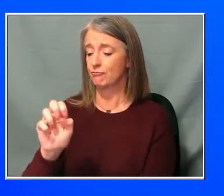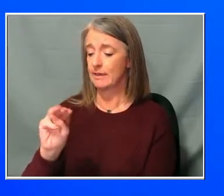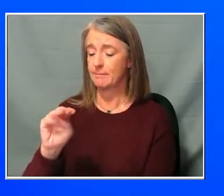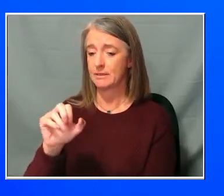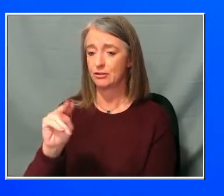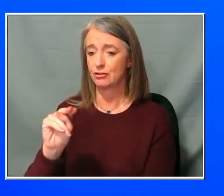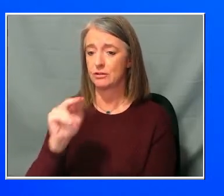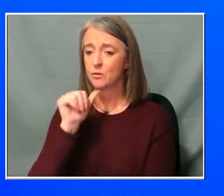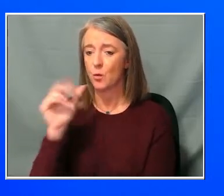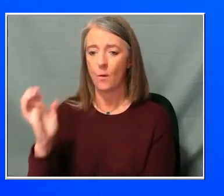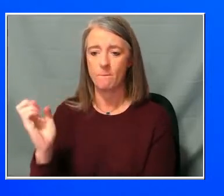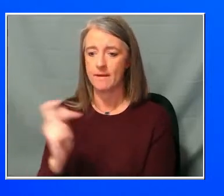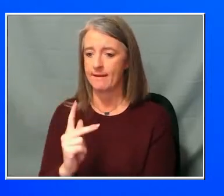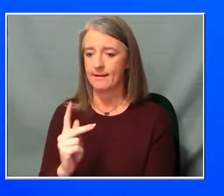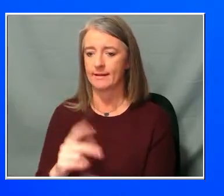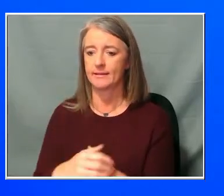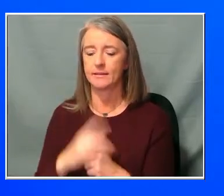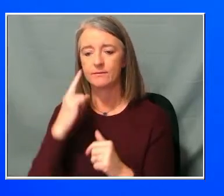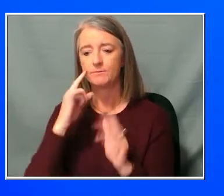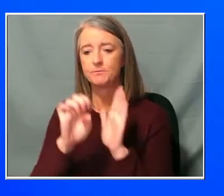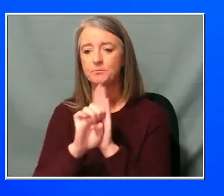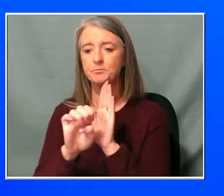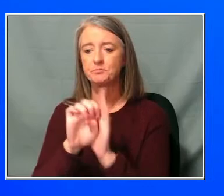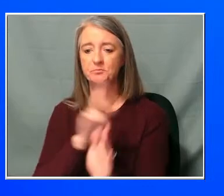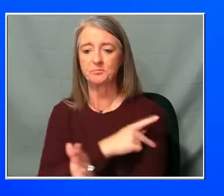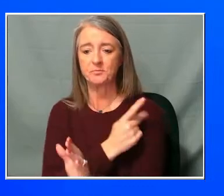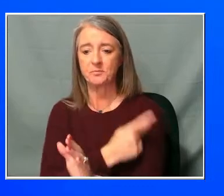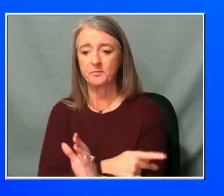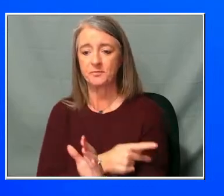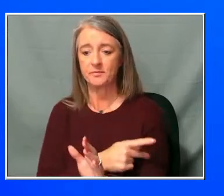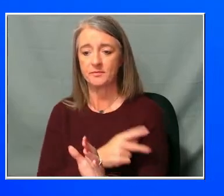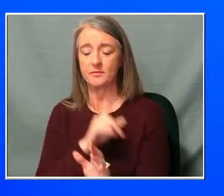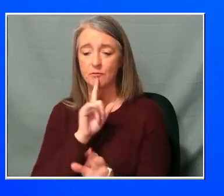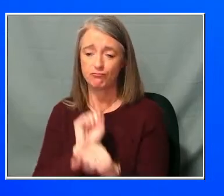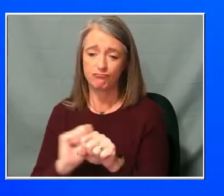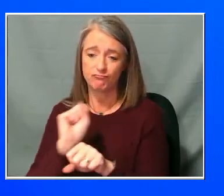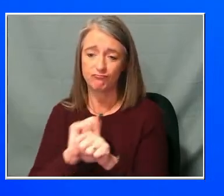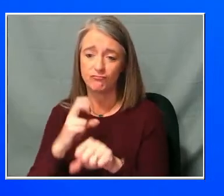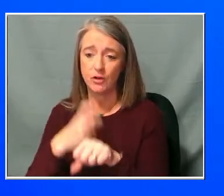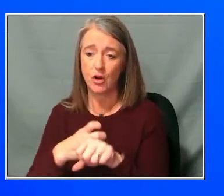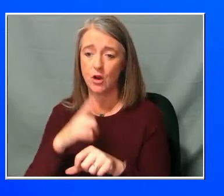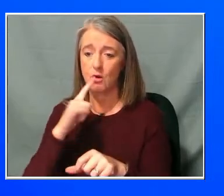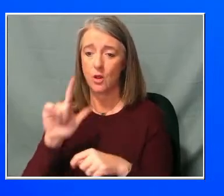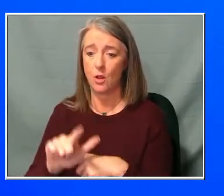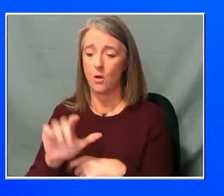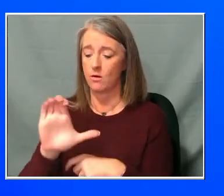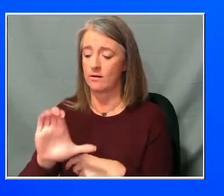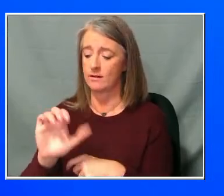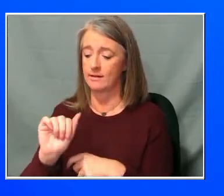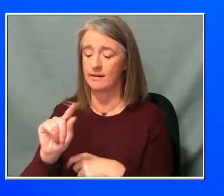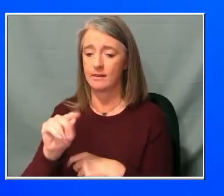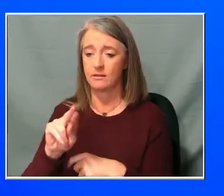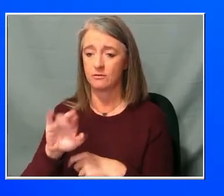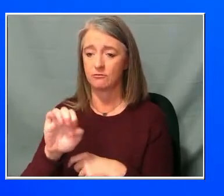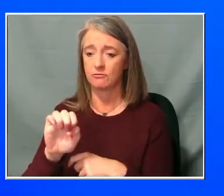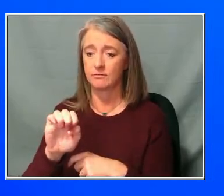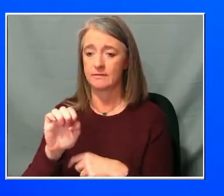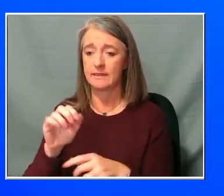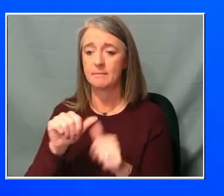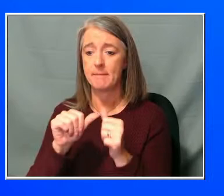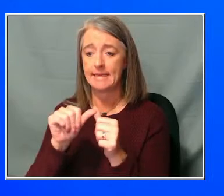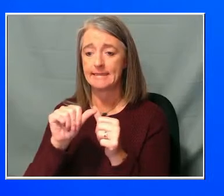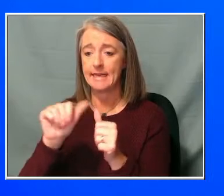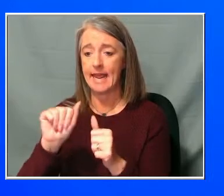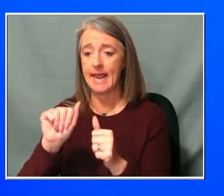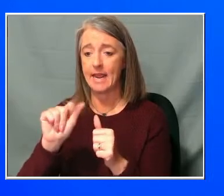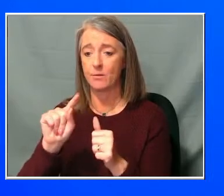But for example, if patients are really working hard with a low-calorie diet and they're able to maintain their A1C, it's critical